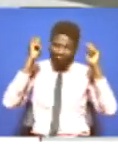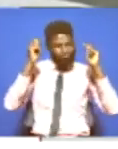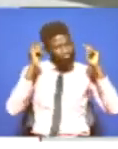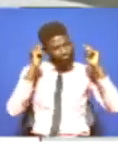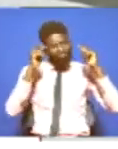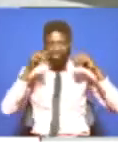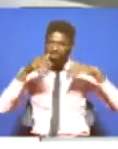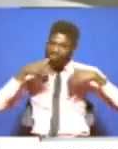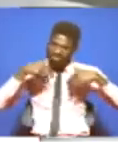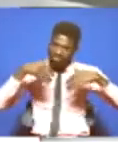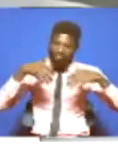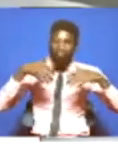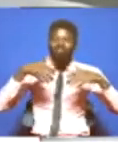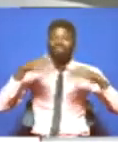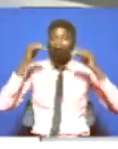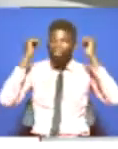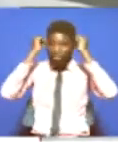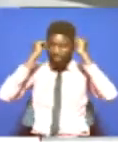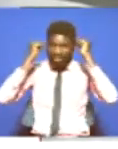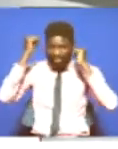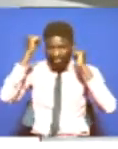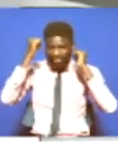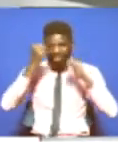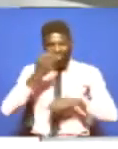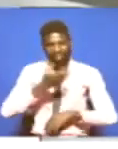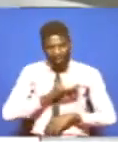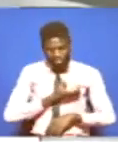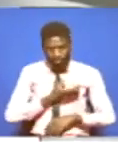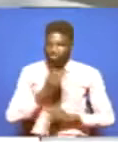military council, security council, military